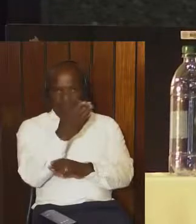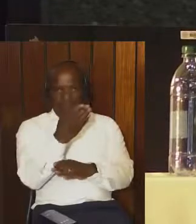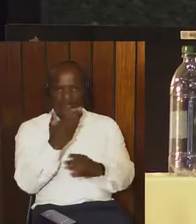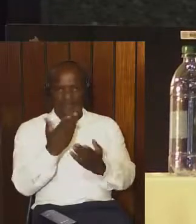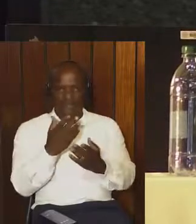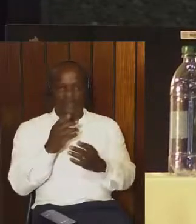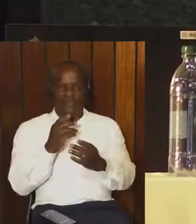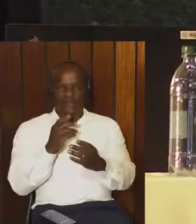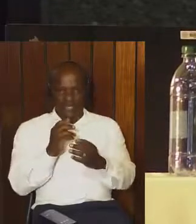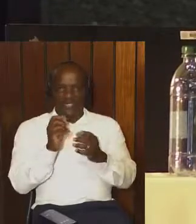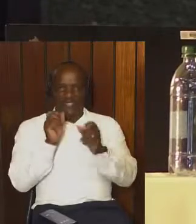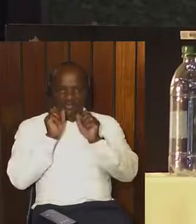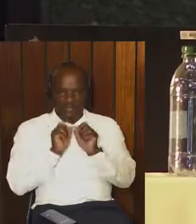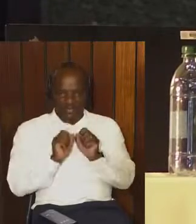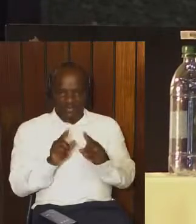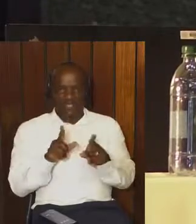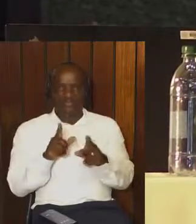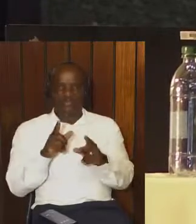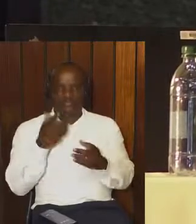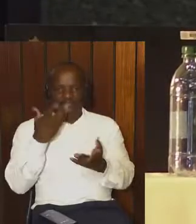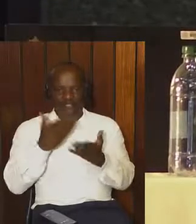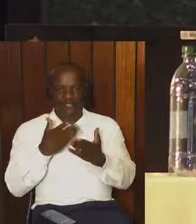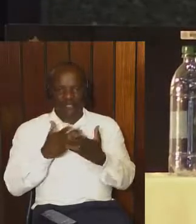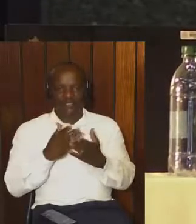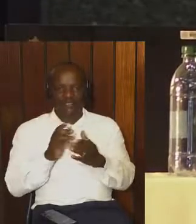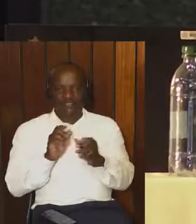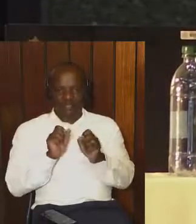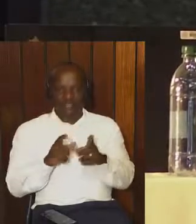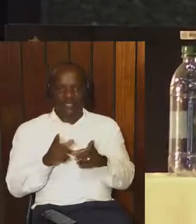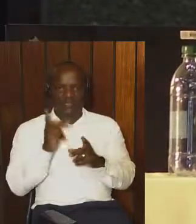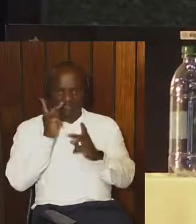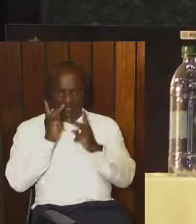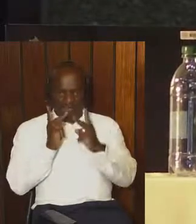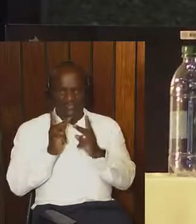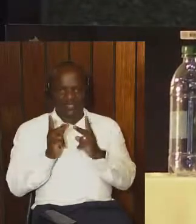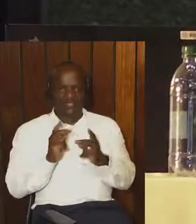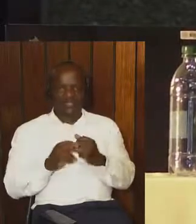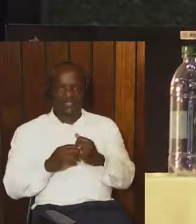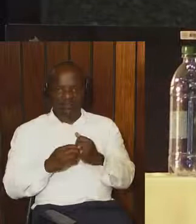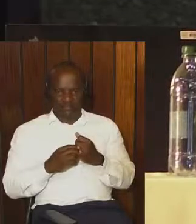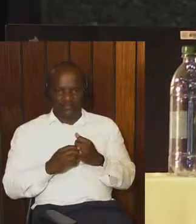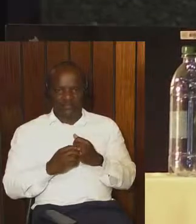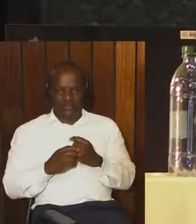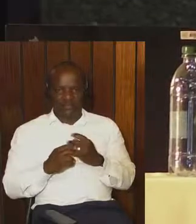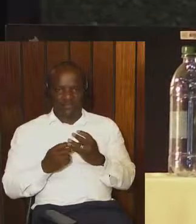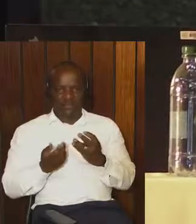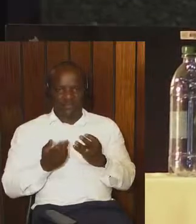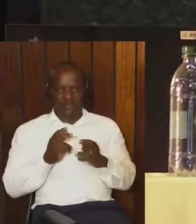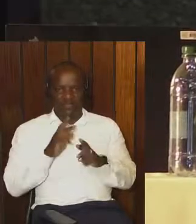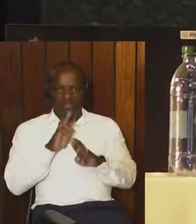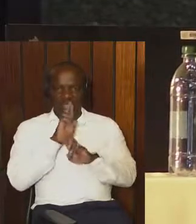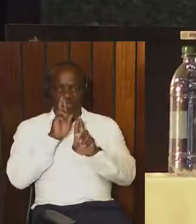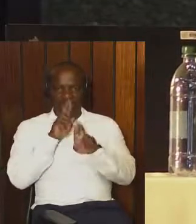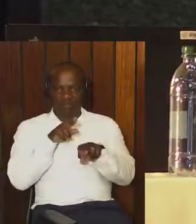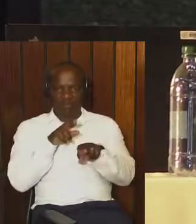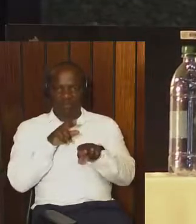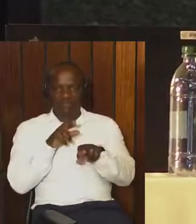to monitor and know exactly what's happening. There was another issue about the reporting of